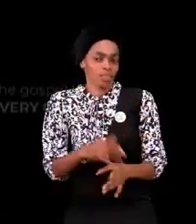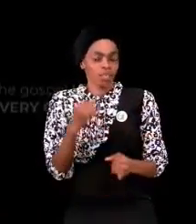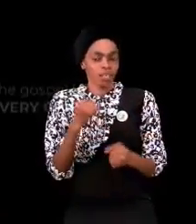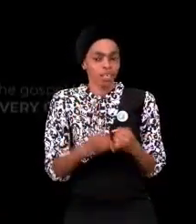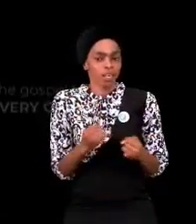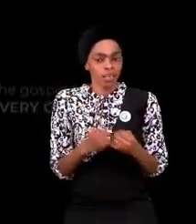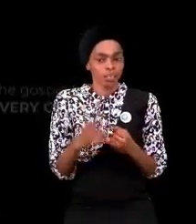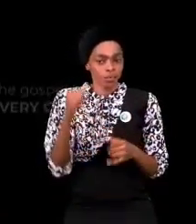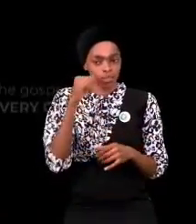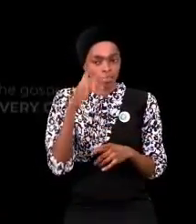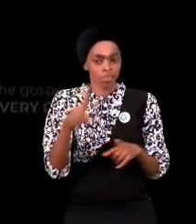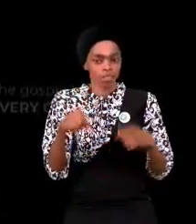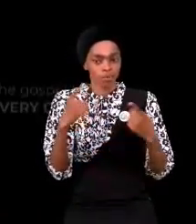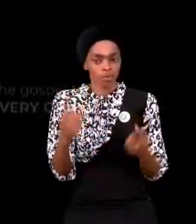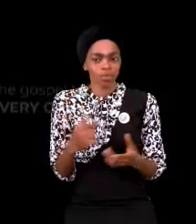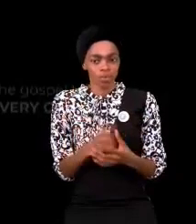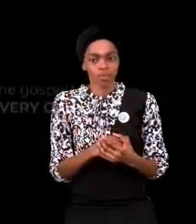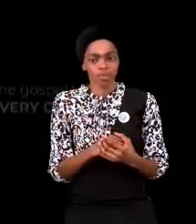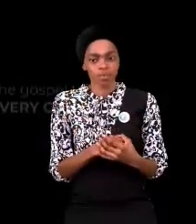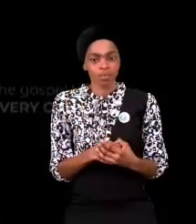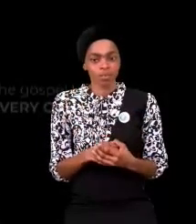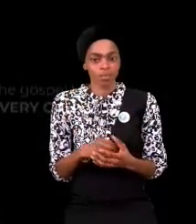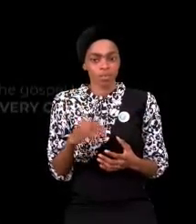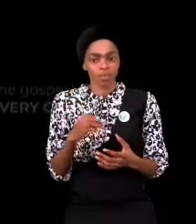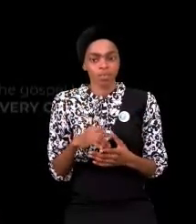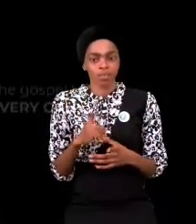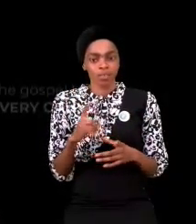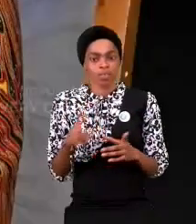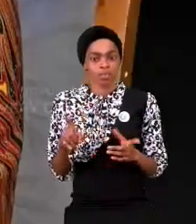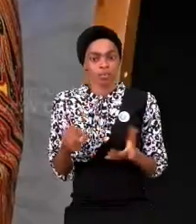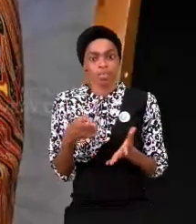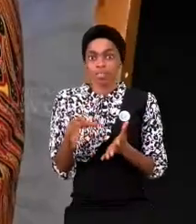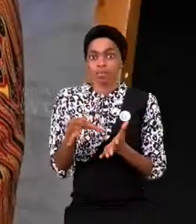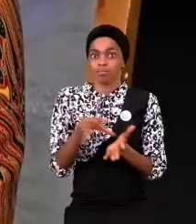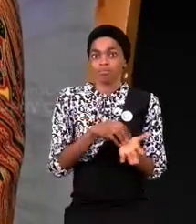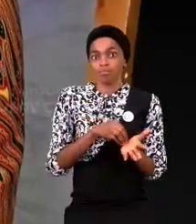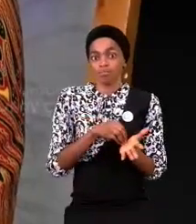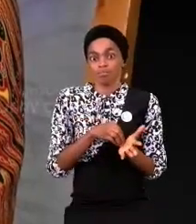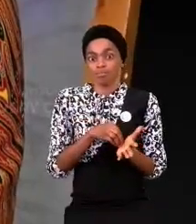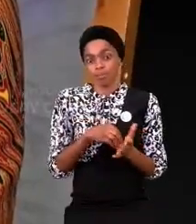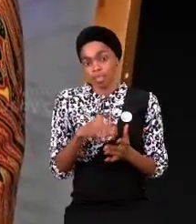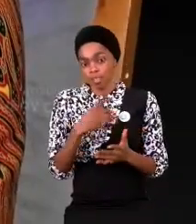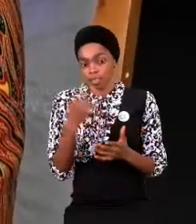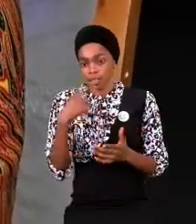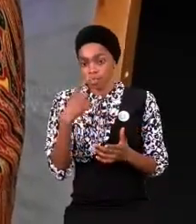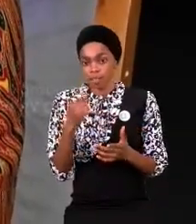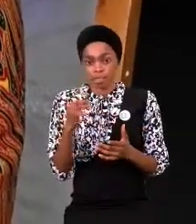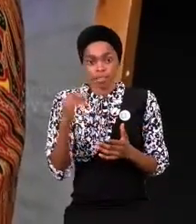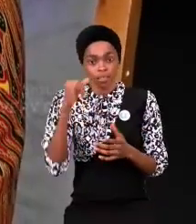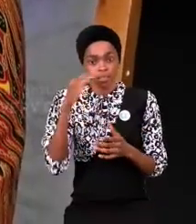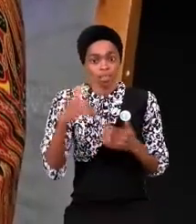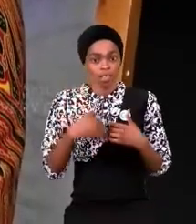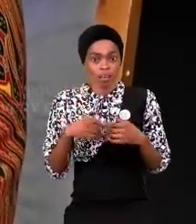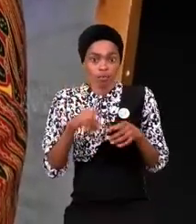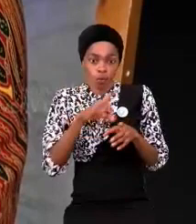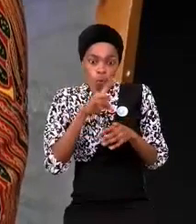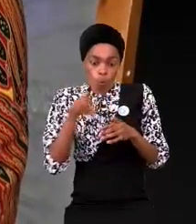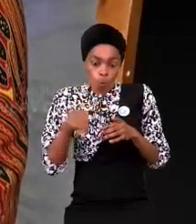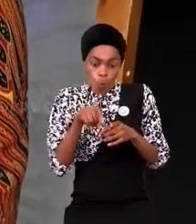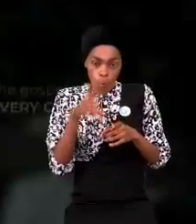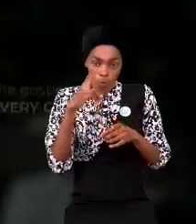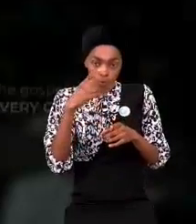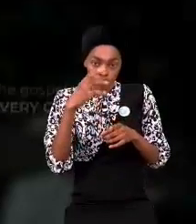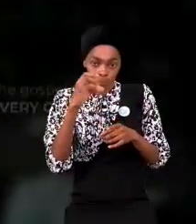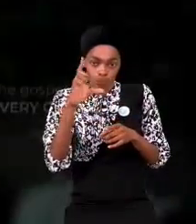me said that I have hole in the heart, which had been disturbing me. It caused me a lot of